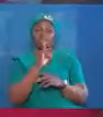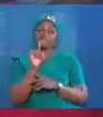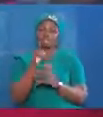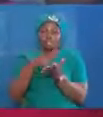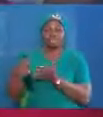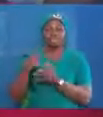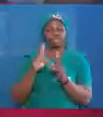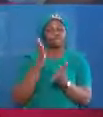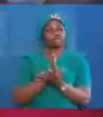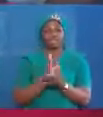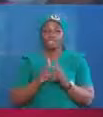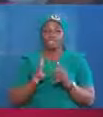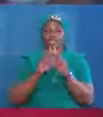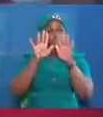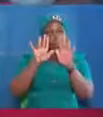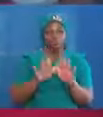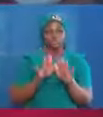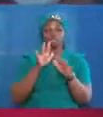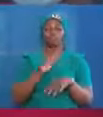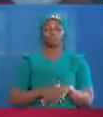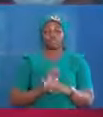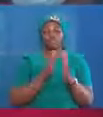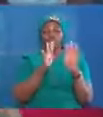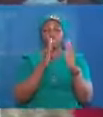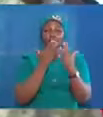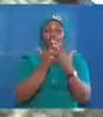a lot of votes during the referendum. Thank you so much.